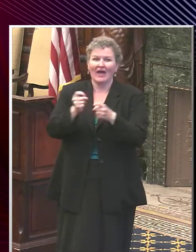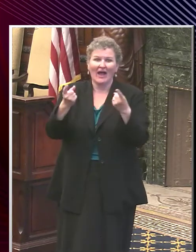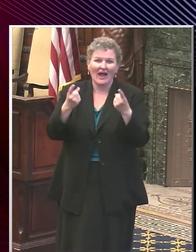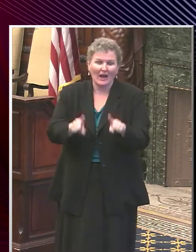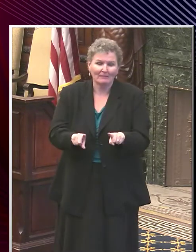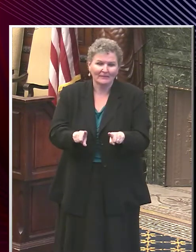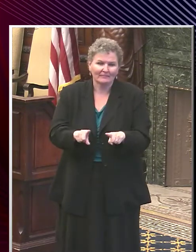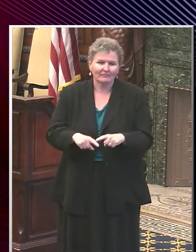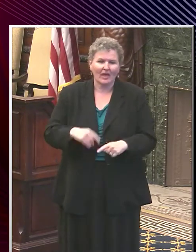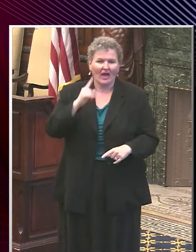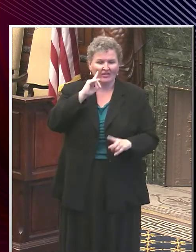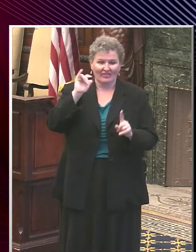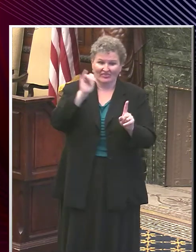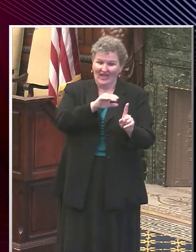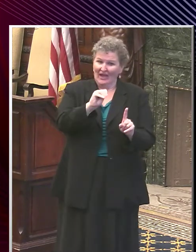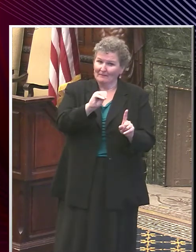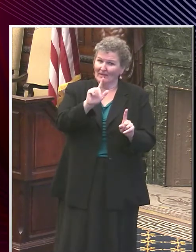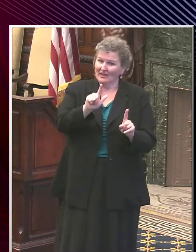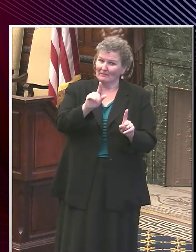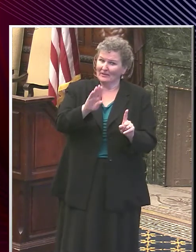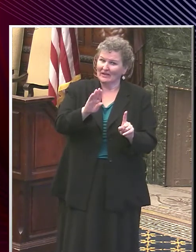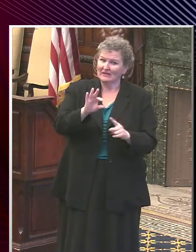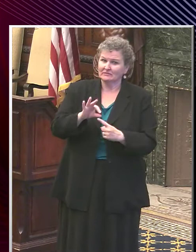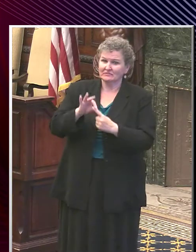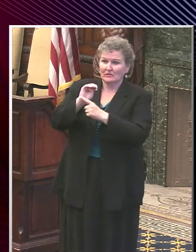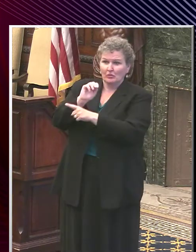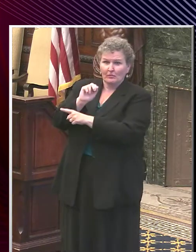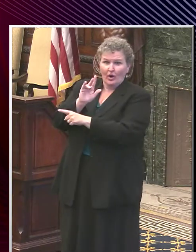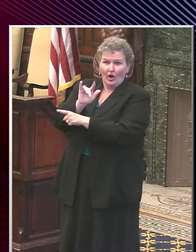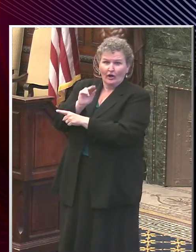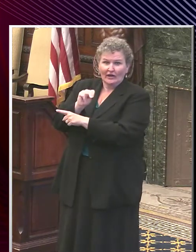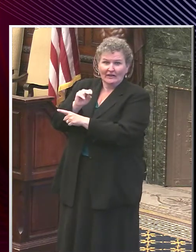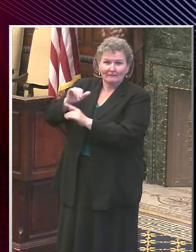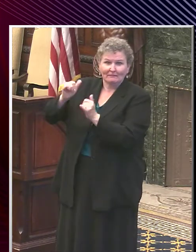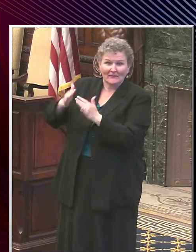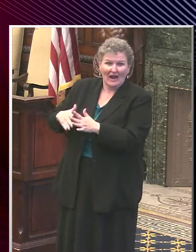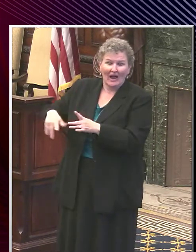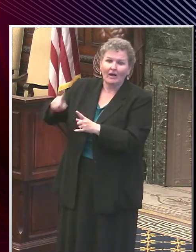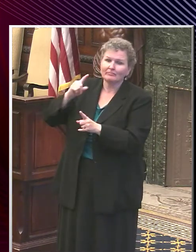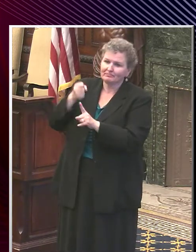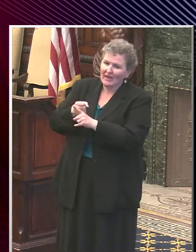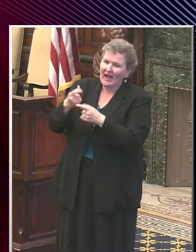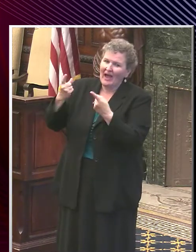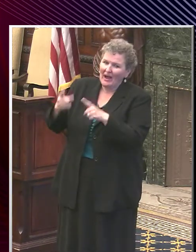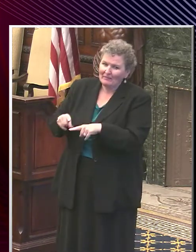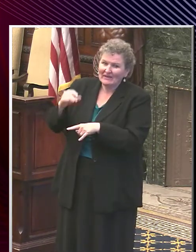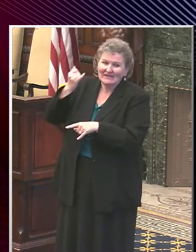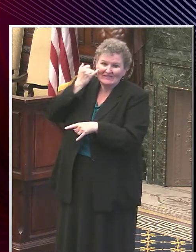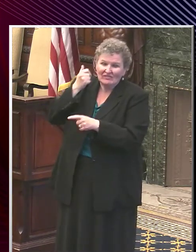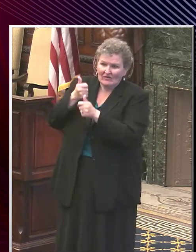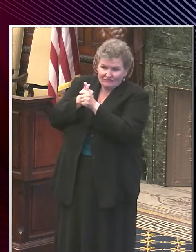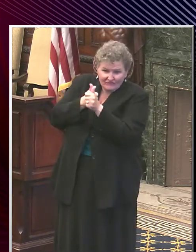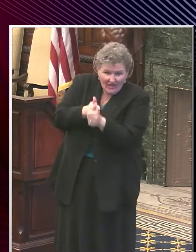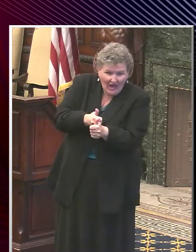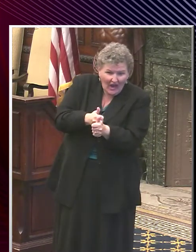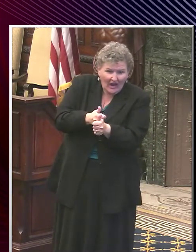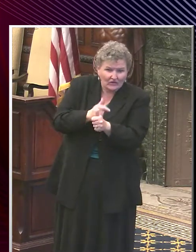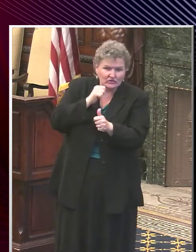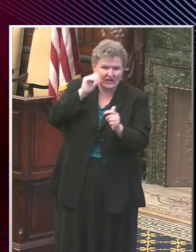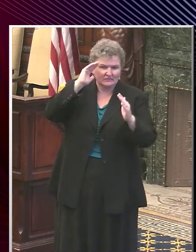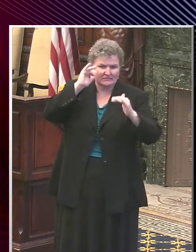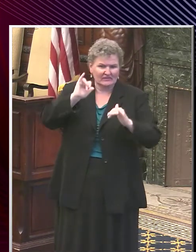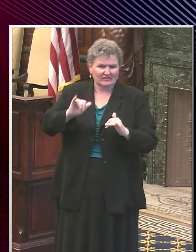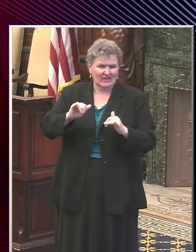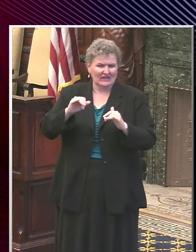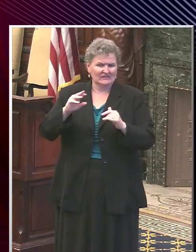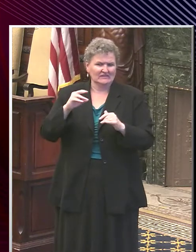League Baseball and the Marlins specifically need to understand exactly how this happened. If people were following that protocol, you wouldn't have expected to see this many